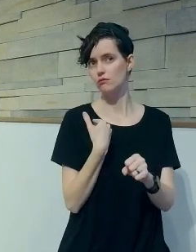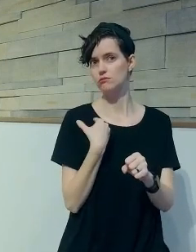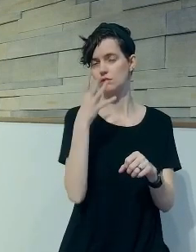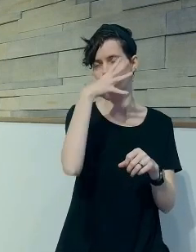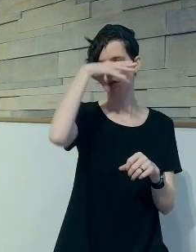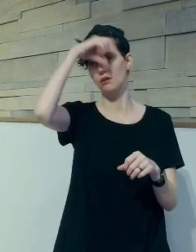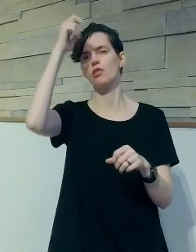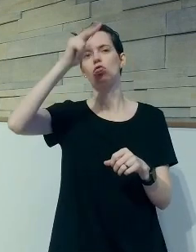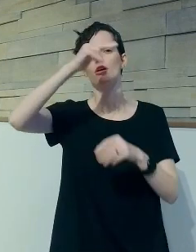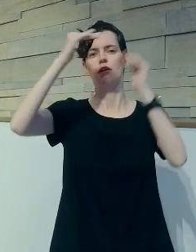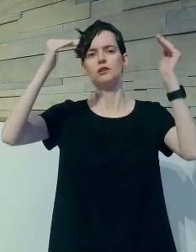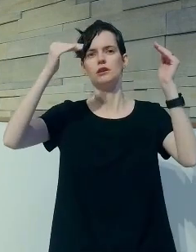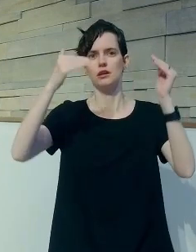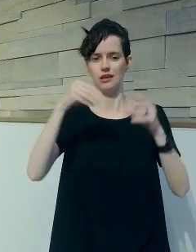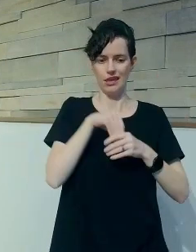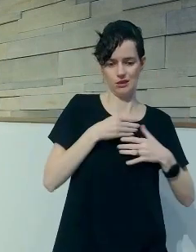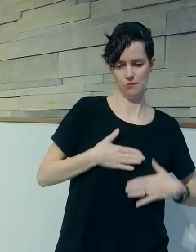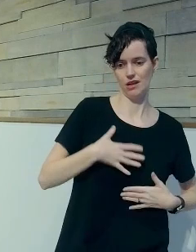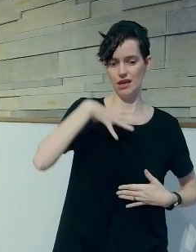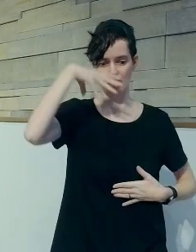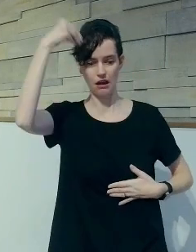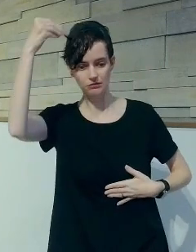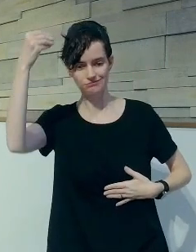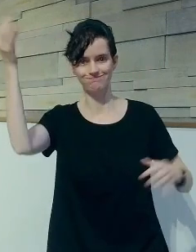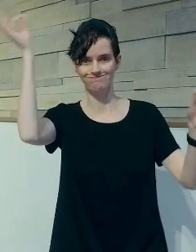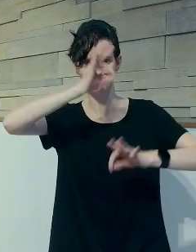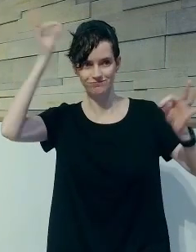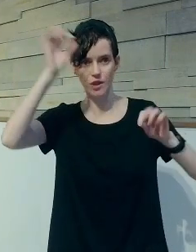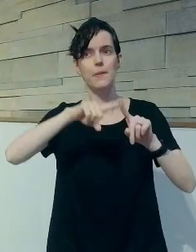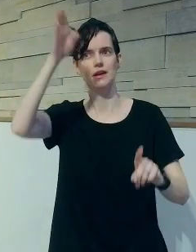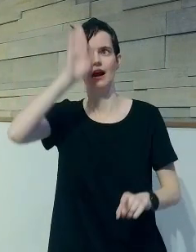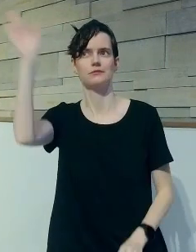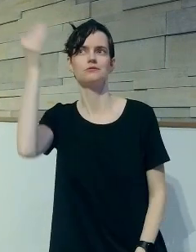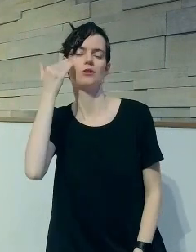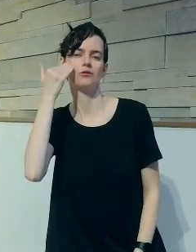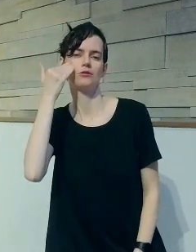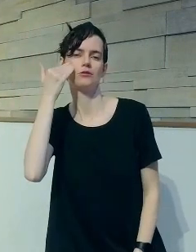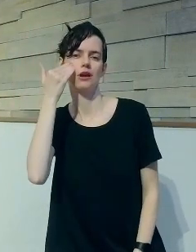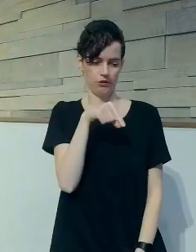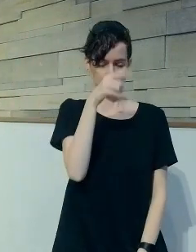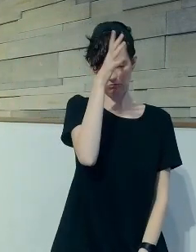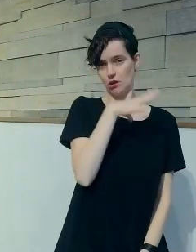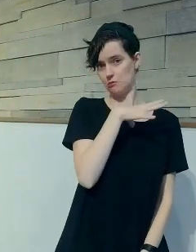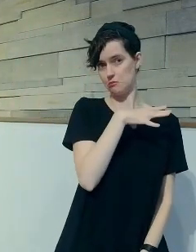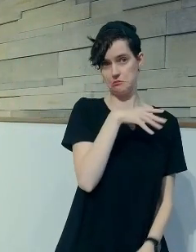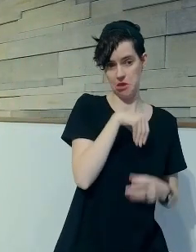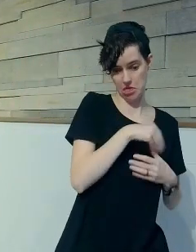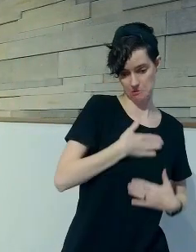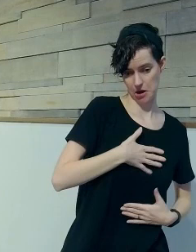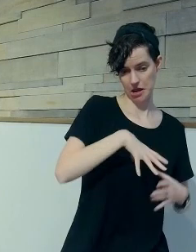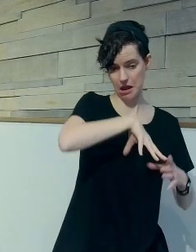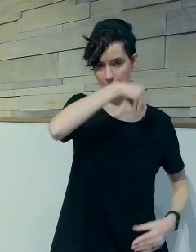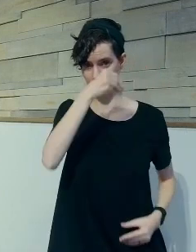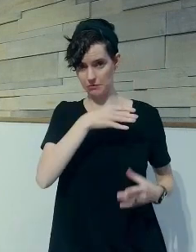up to the third heaven. Whether it was in the body or out of the body, I do not know. God knows. And I know that this man, whether in the body or